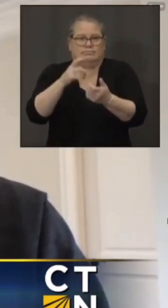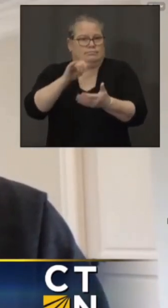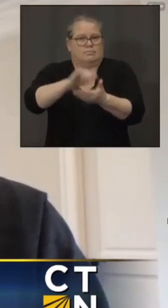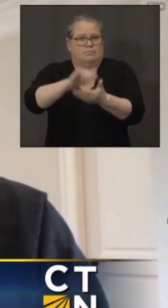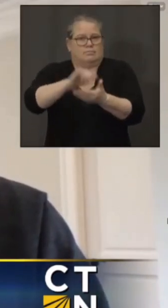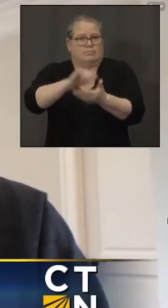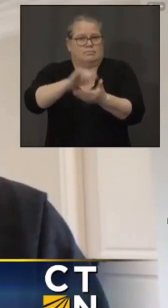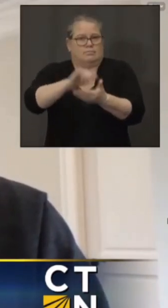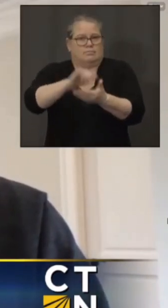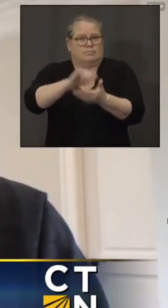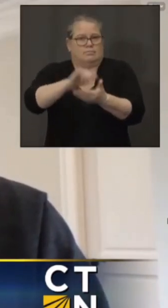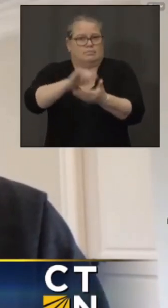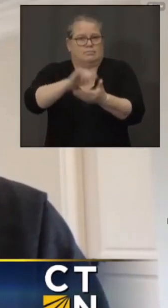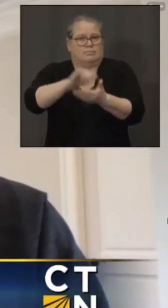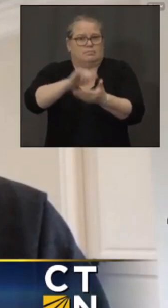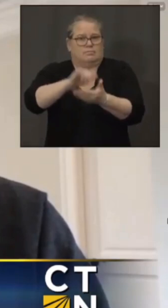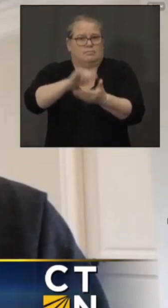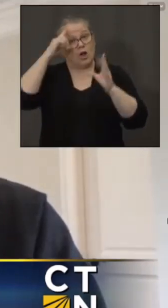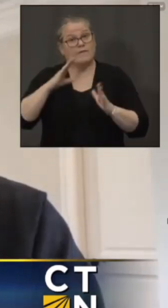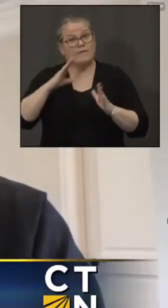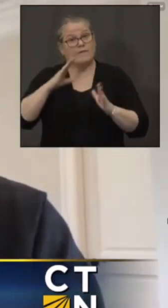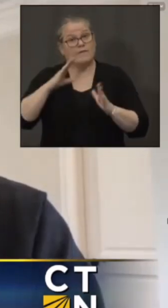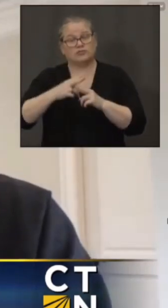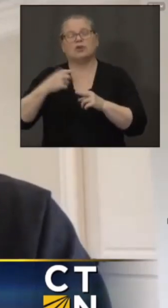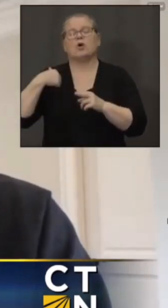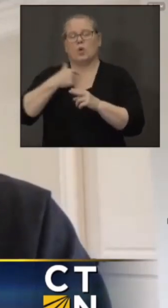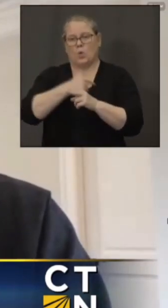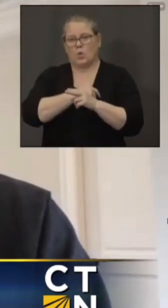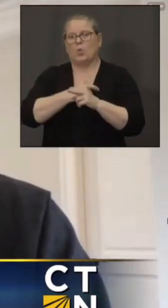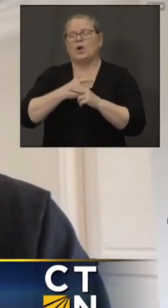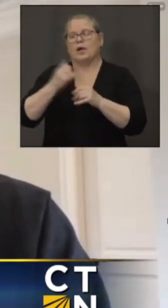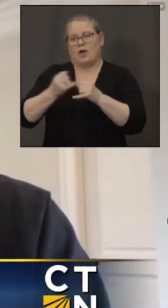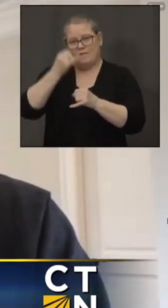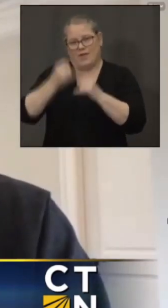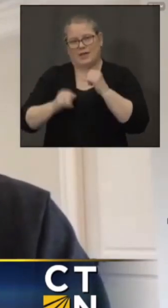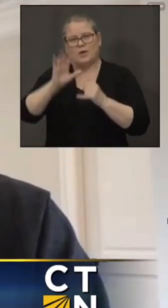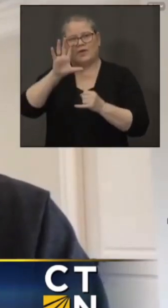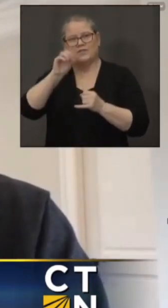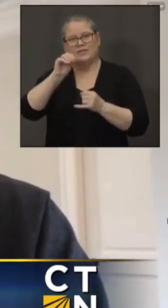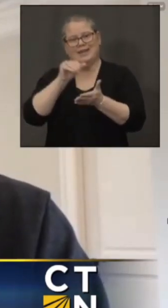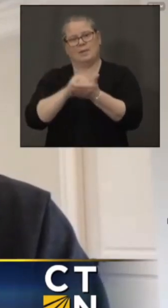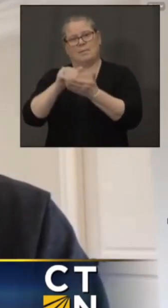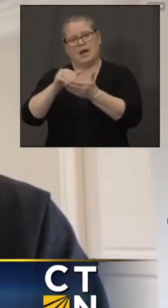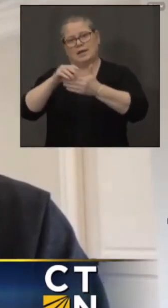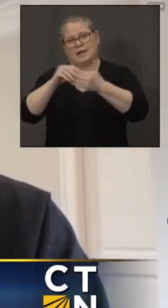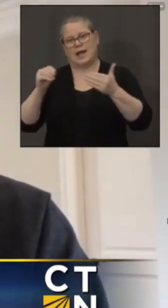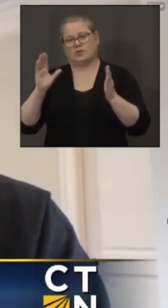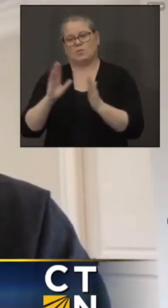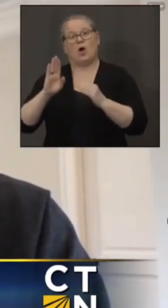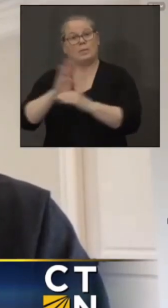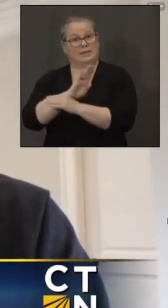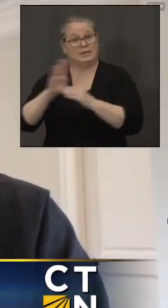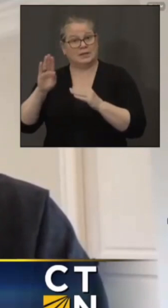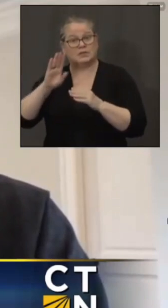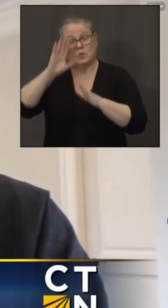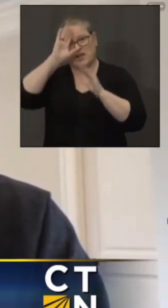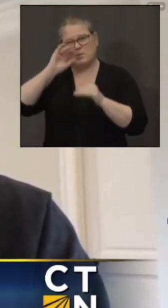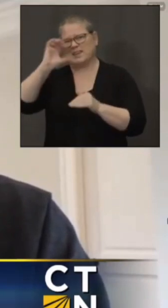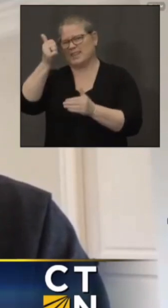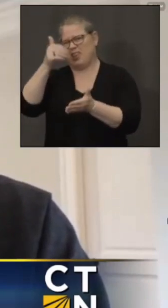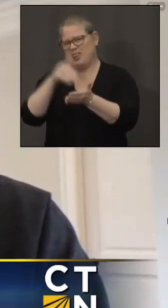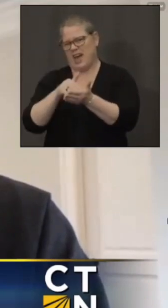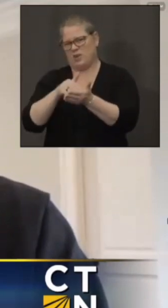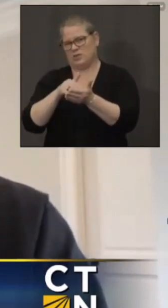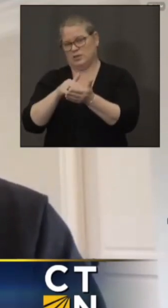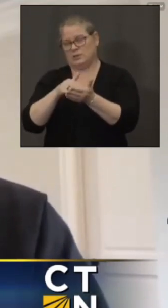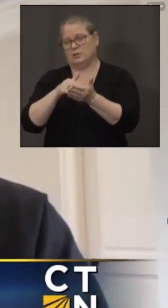though, at DCD, we are finalizing the $50 million small business grant program, where we expect to give 10,000 small businesses a